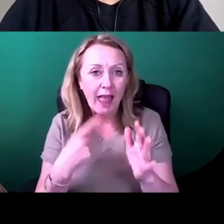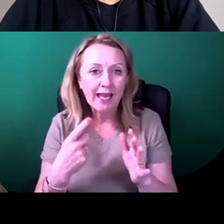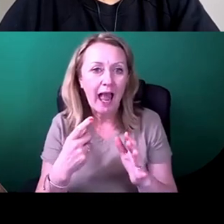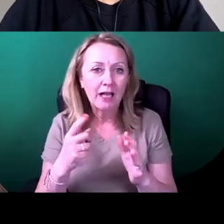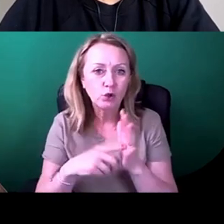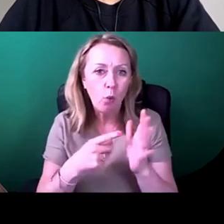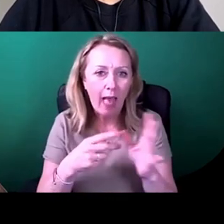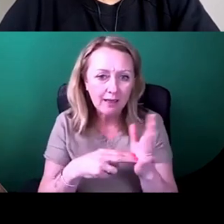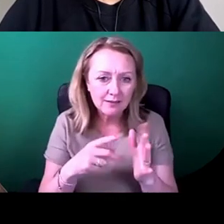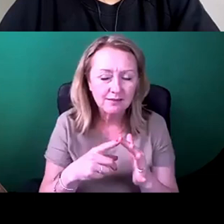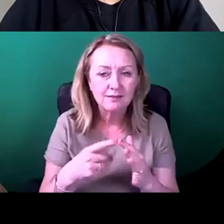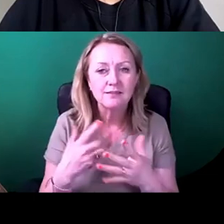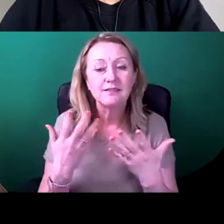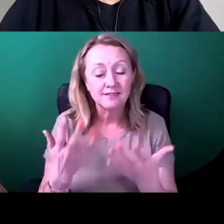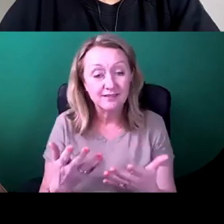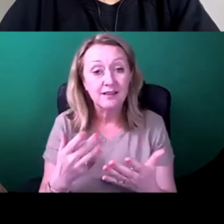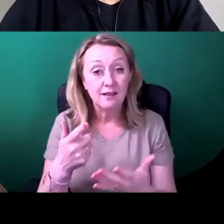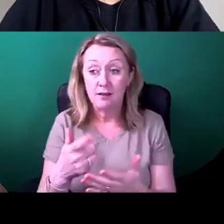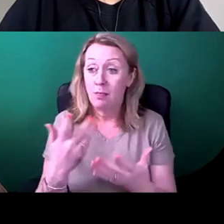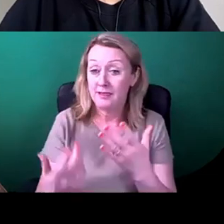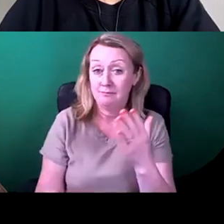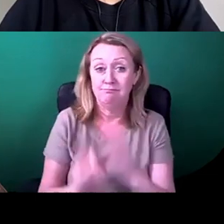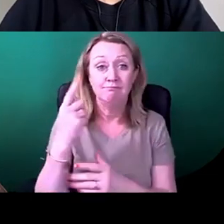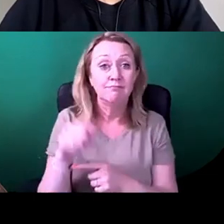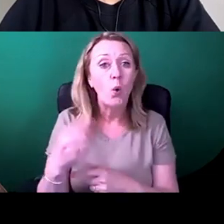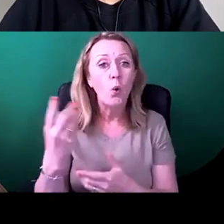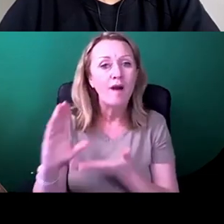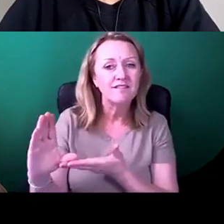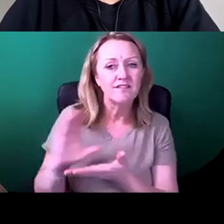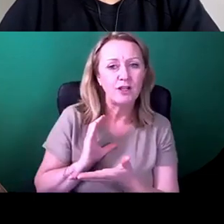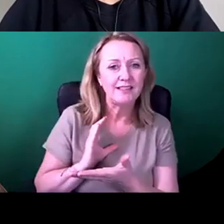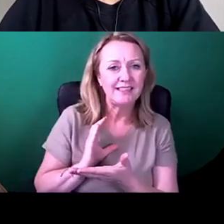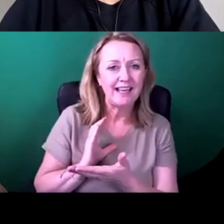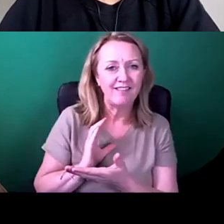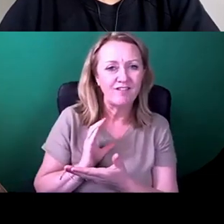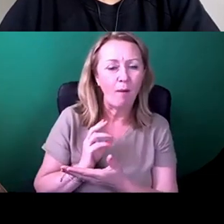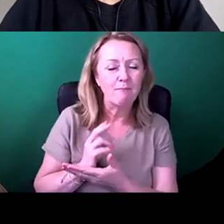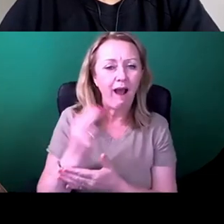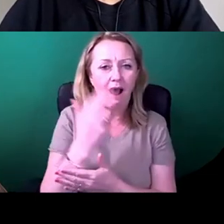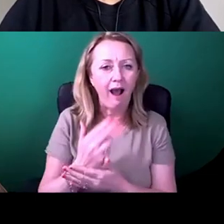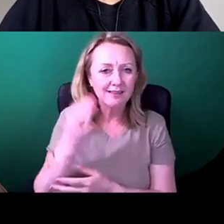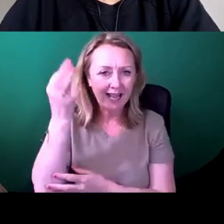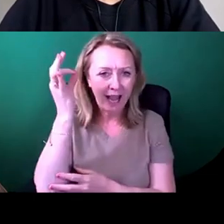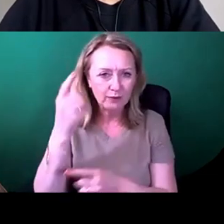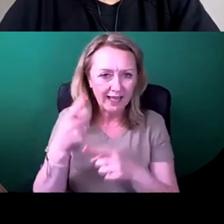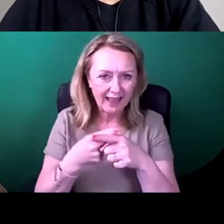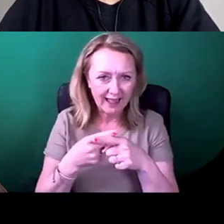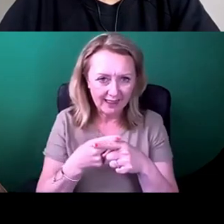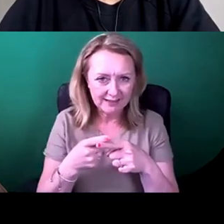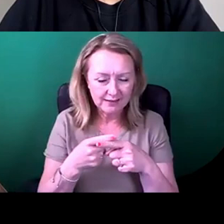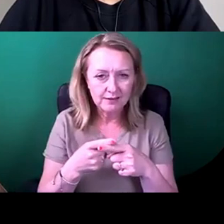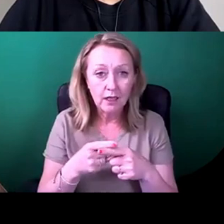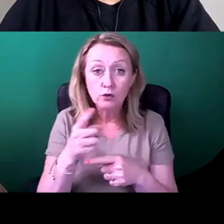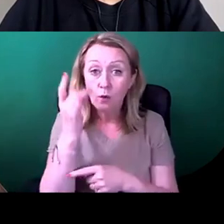Curating Institutional Change events have been made possible through Art Fund and Arts Council England. And just a reminder of the